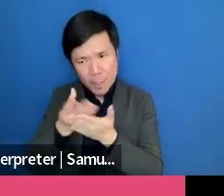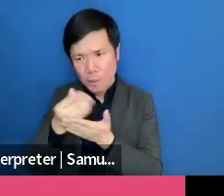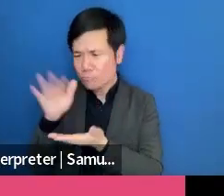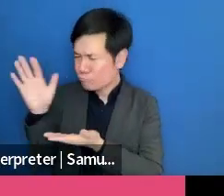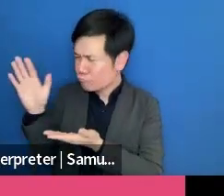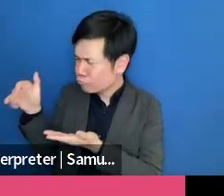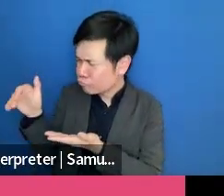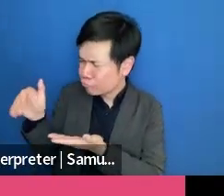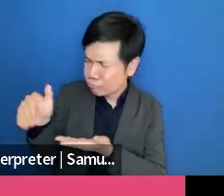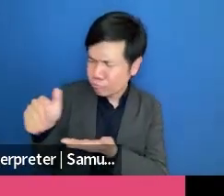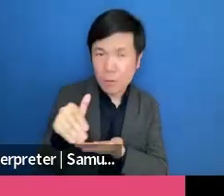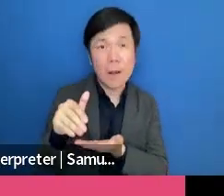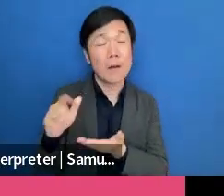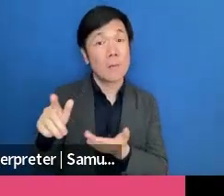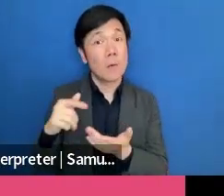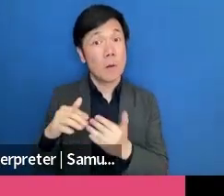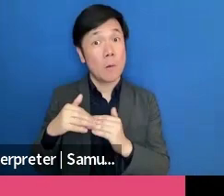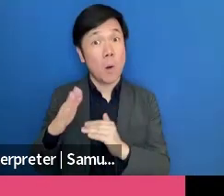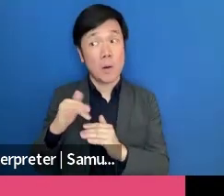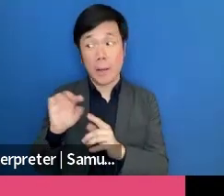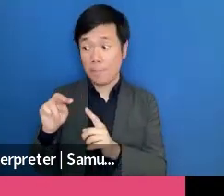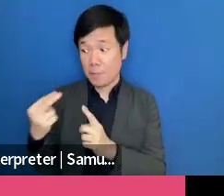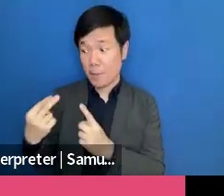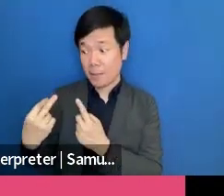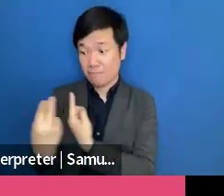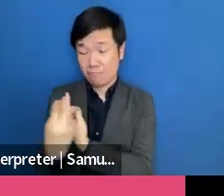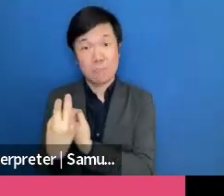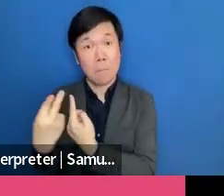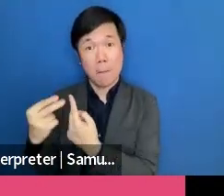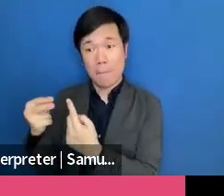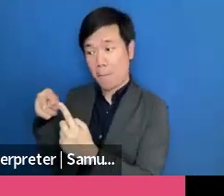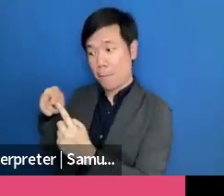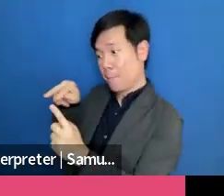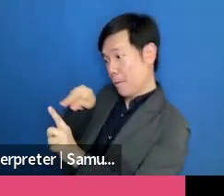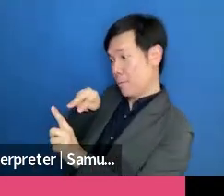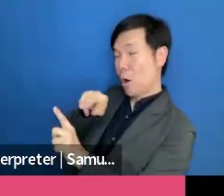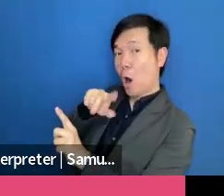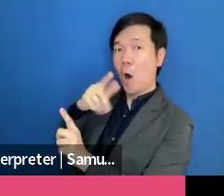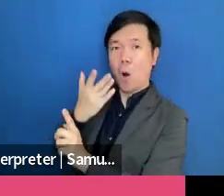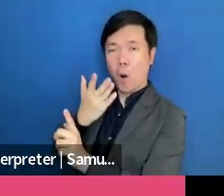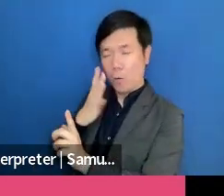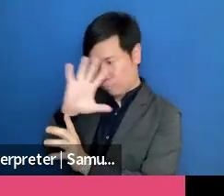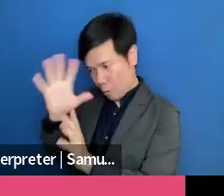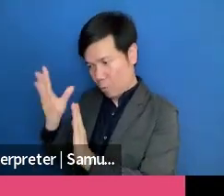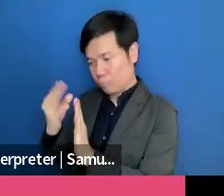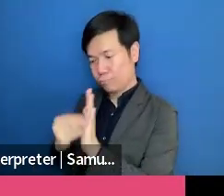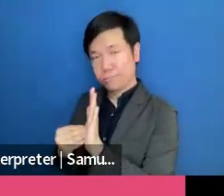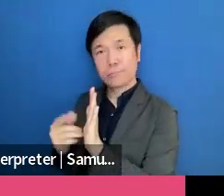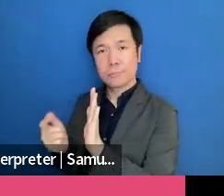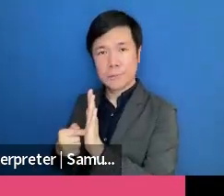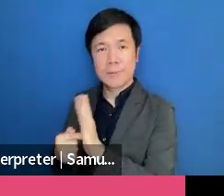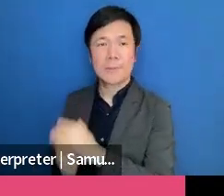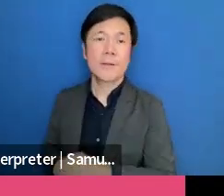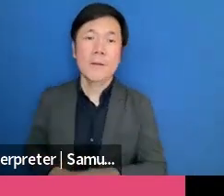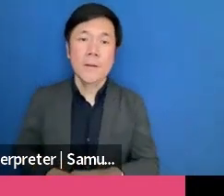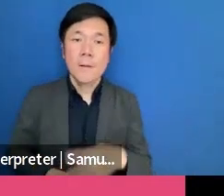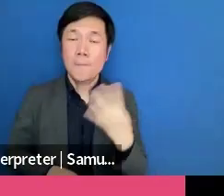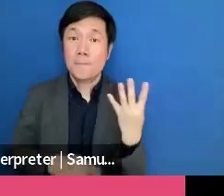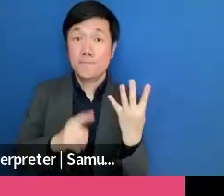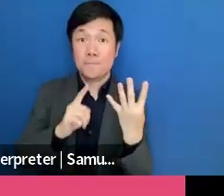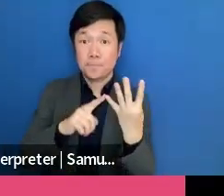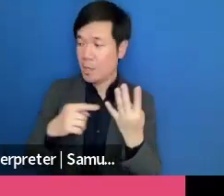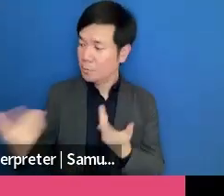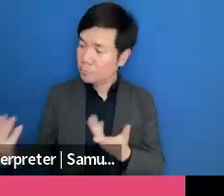but about ensuring that different voices and experiences are reflected in the evidence used. Fourth is analyzing